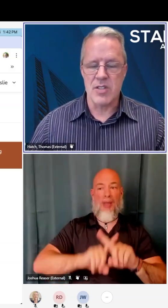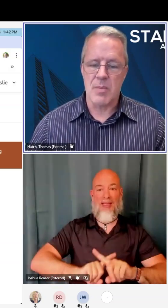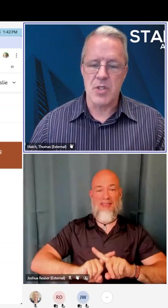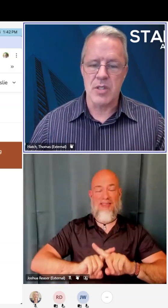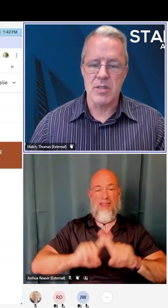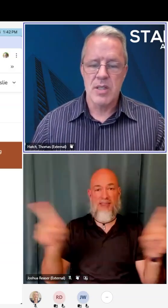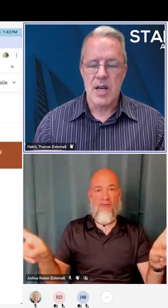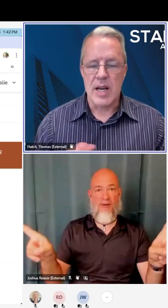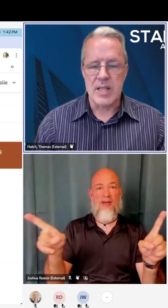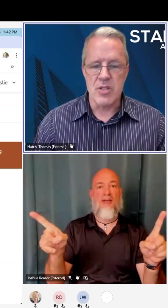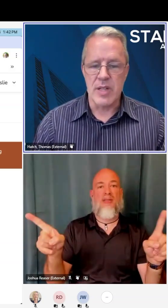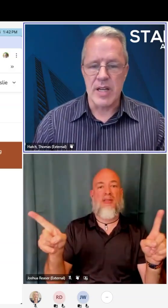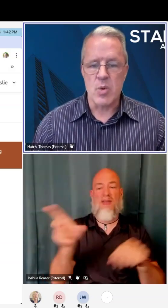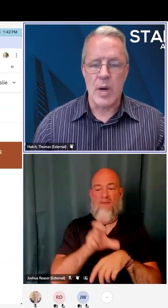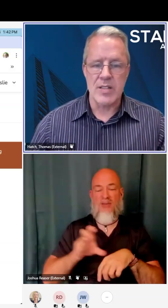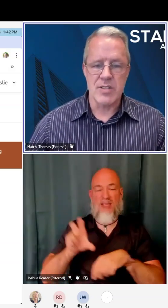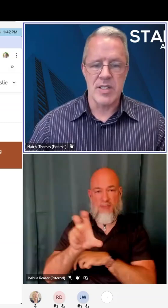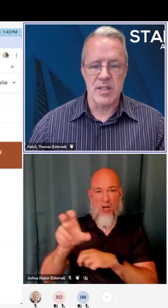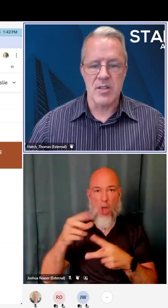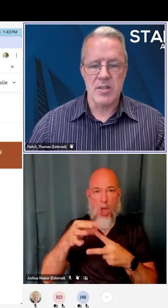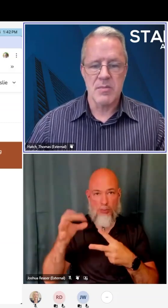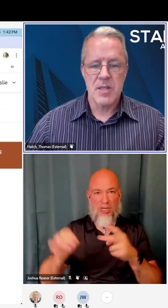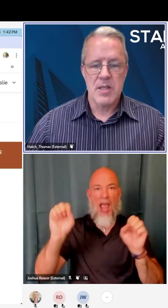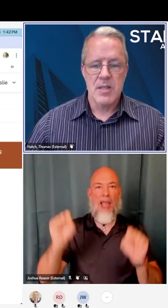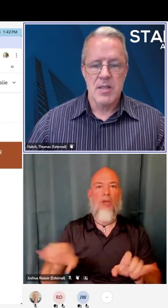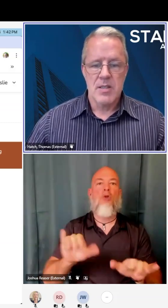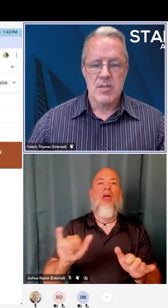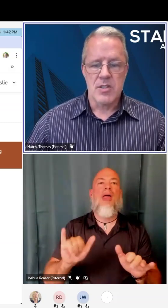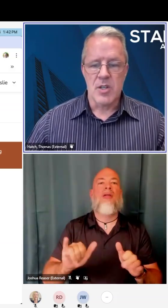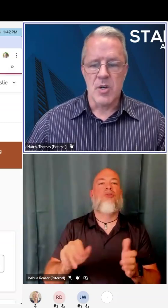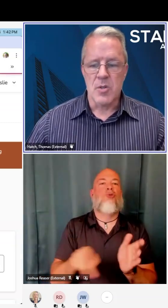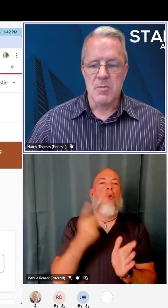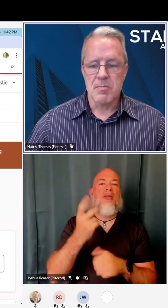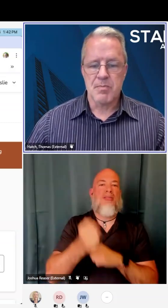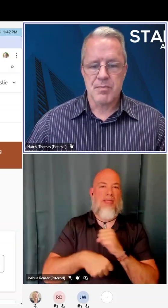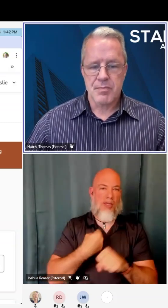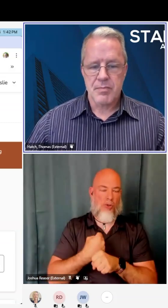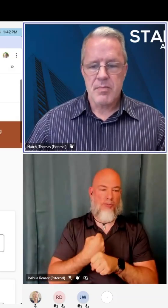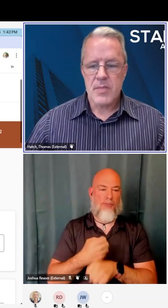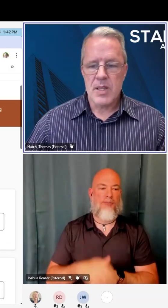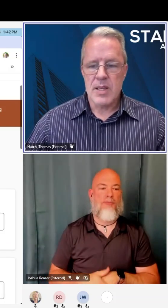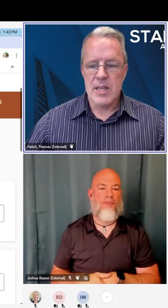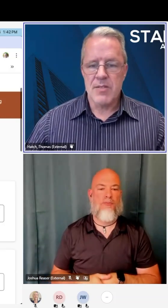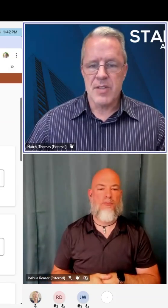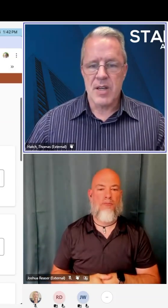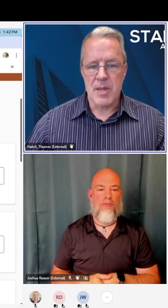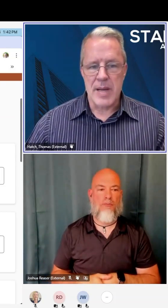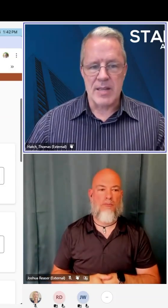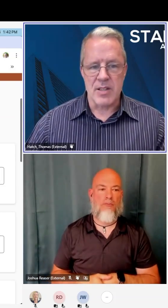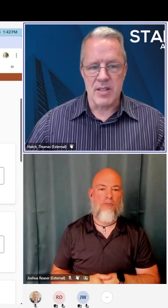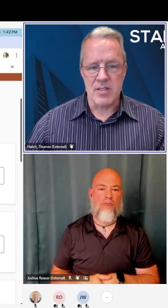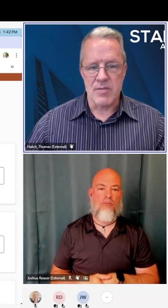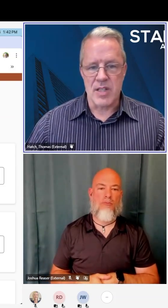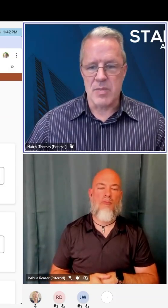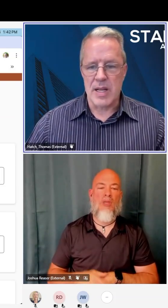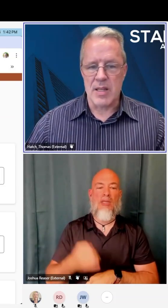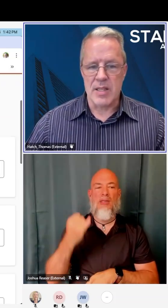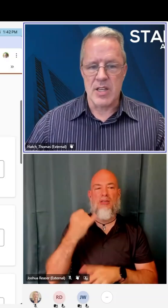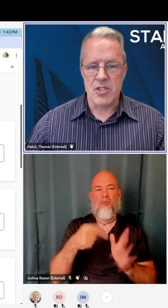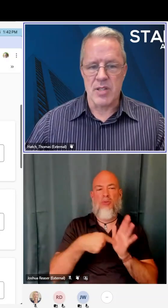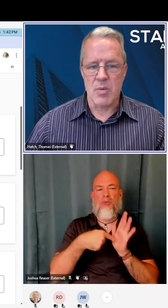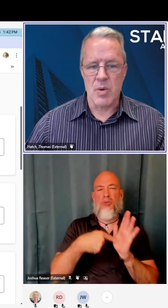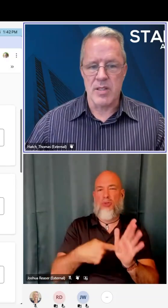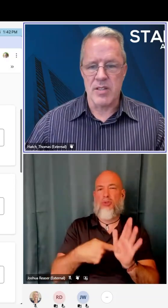or savings option, I can do that twice a year. So if, coming back to this